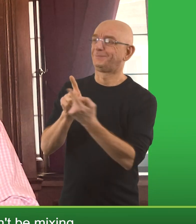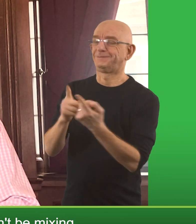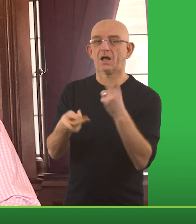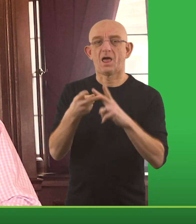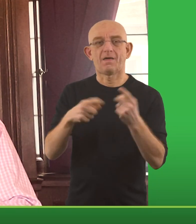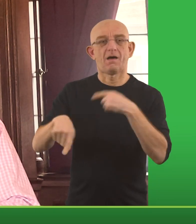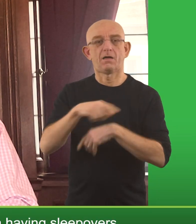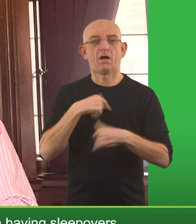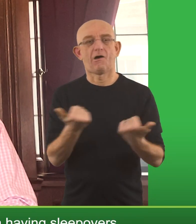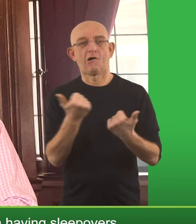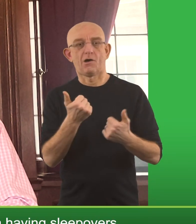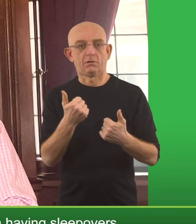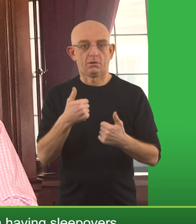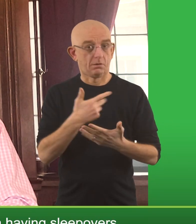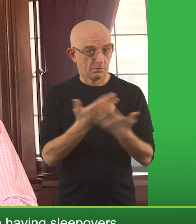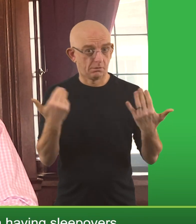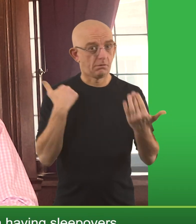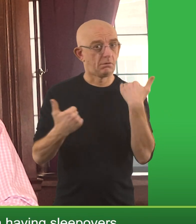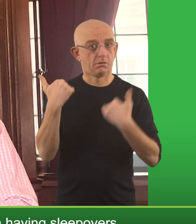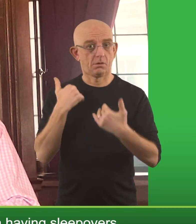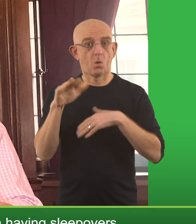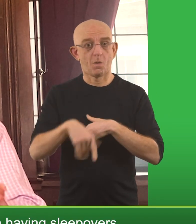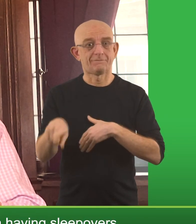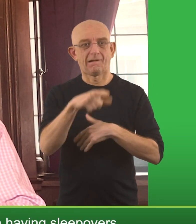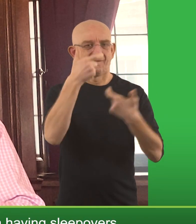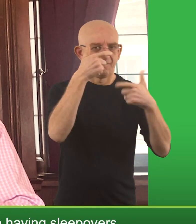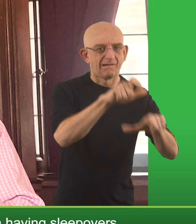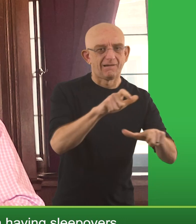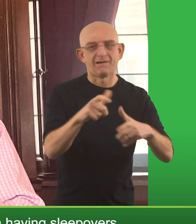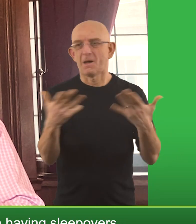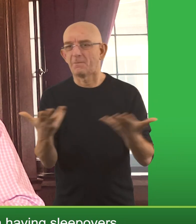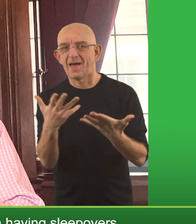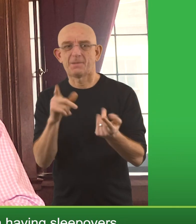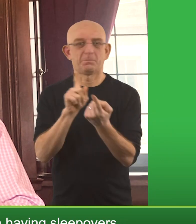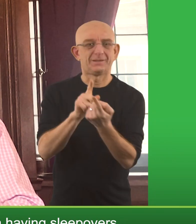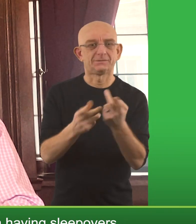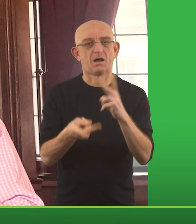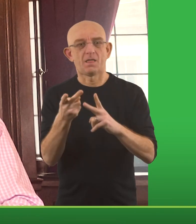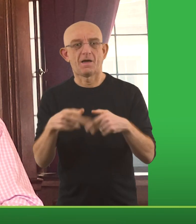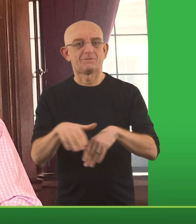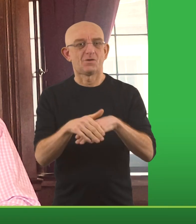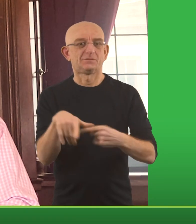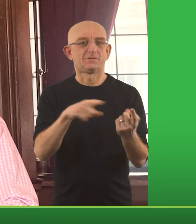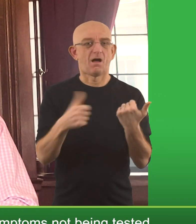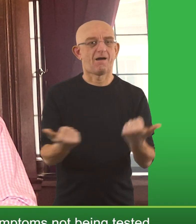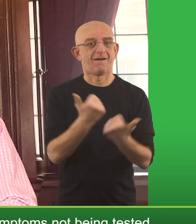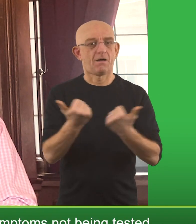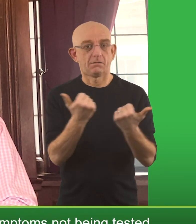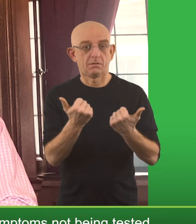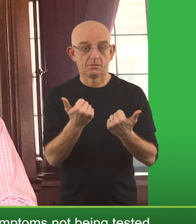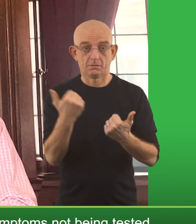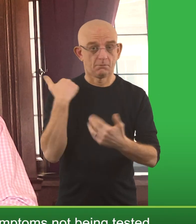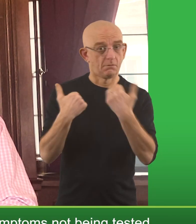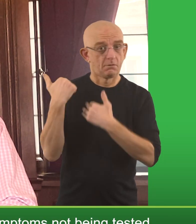school. We've received reports of children having sleepovers and play dates with friends. I've received reports